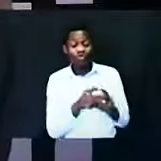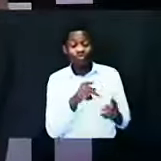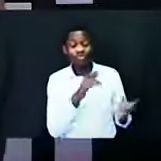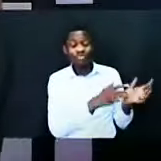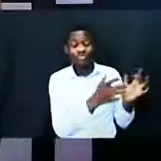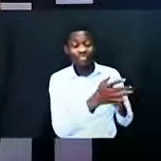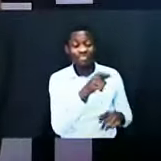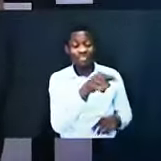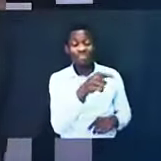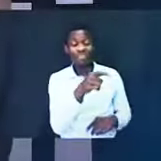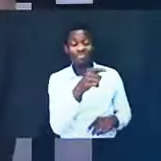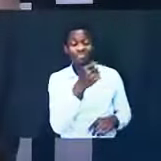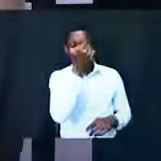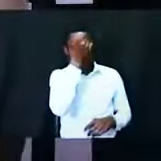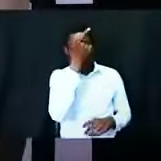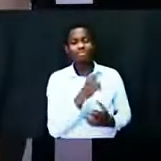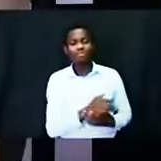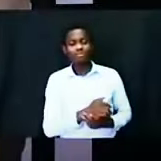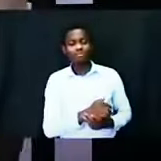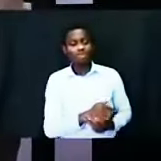Do you want to become like me? No,